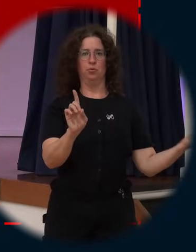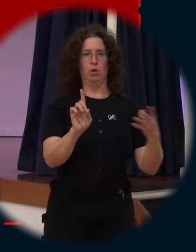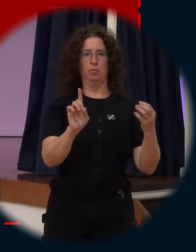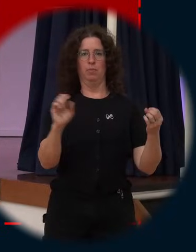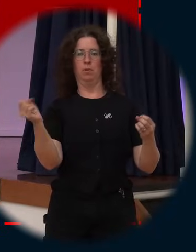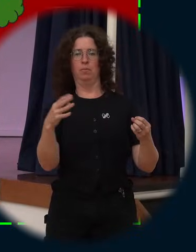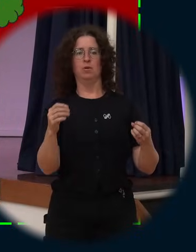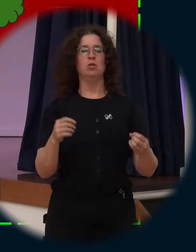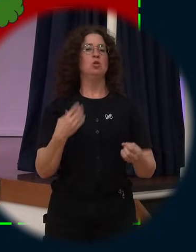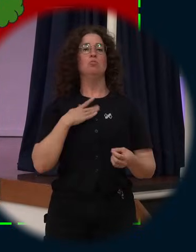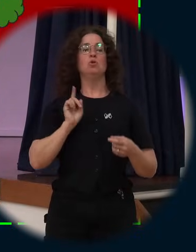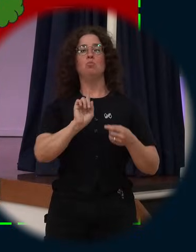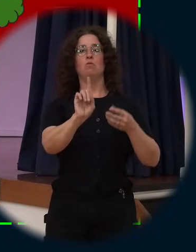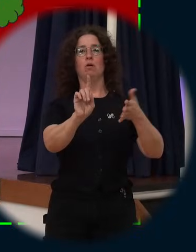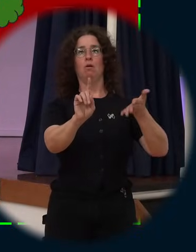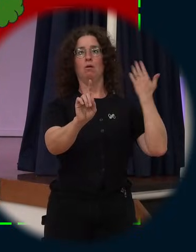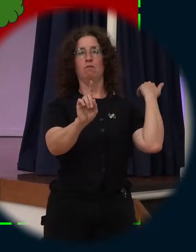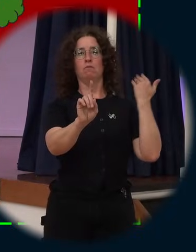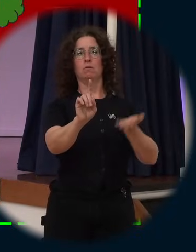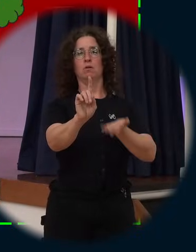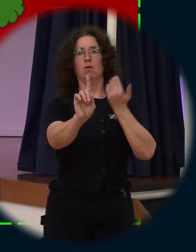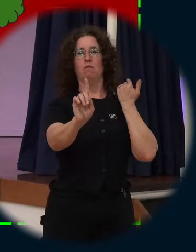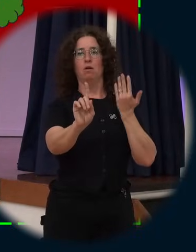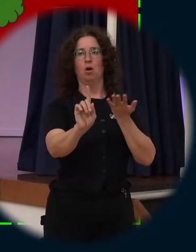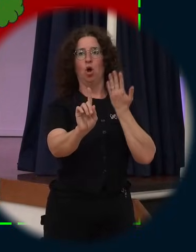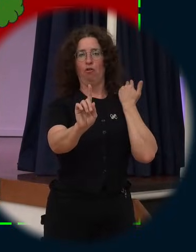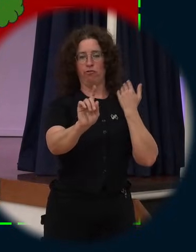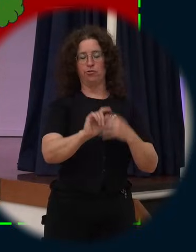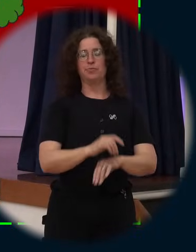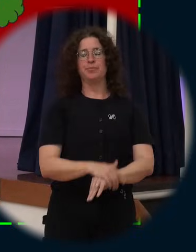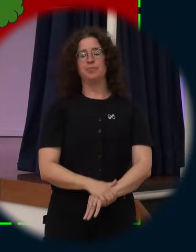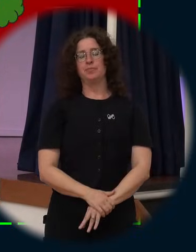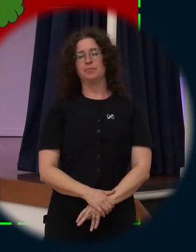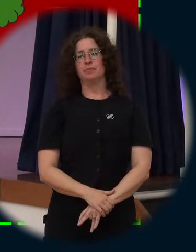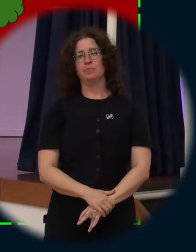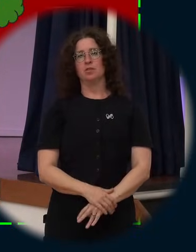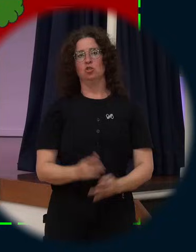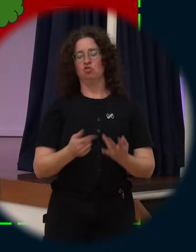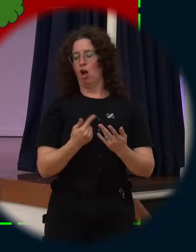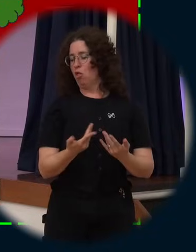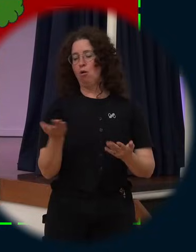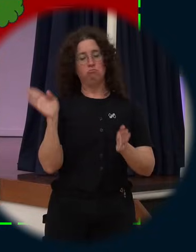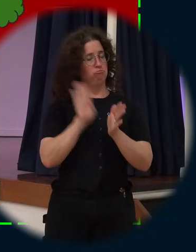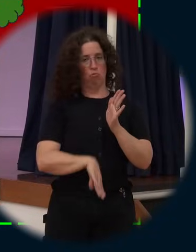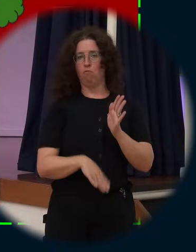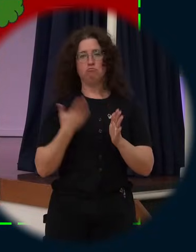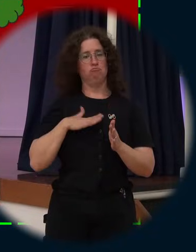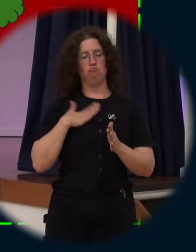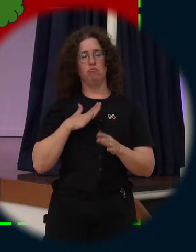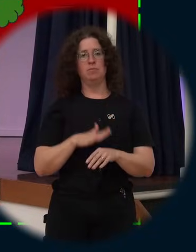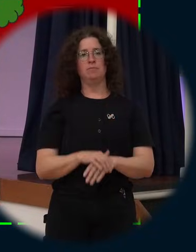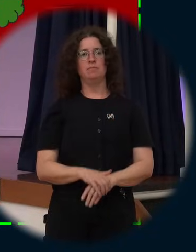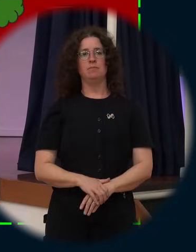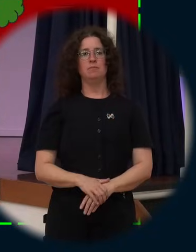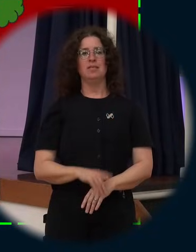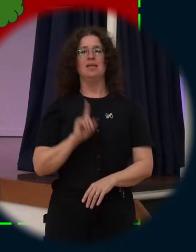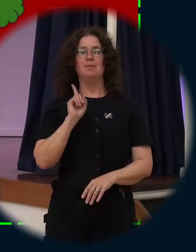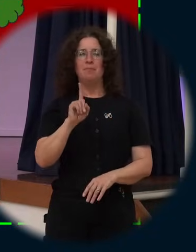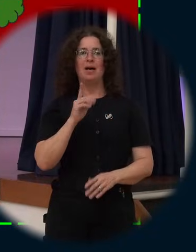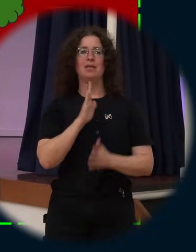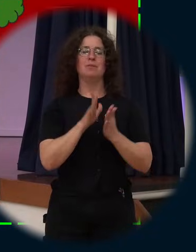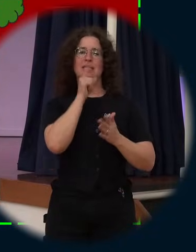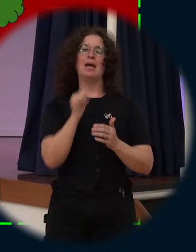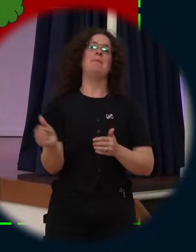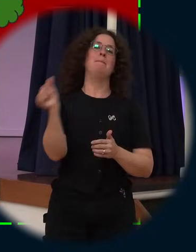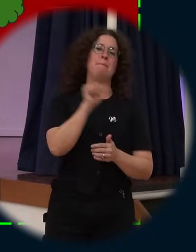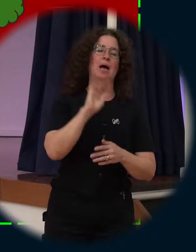continue to move through the world, we then need to unload previous chunks, so unload all of the actors associated with those chunks, but unload them in a way that we can bring them back